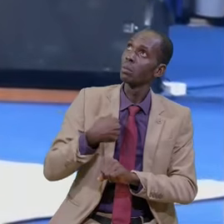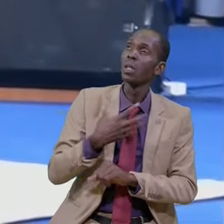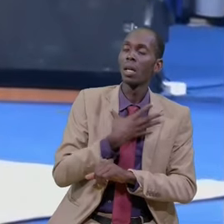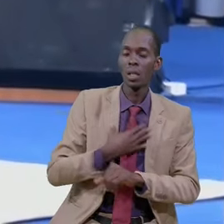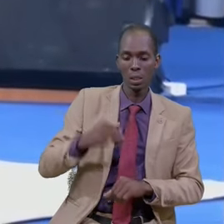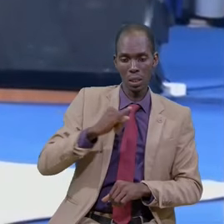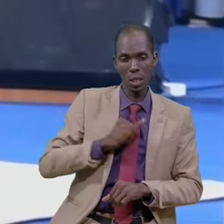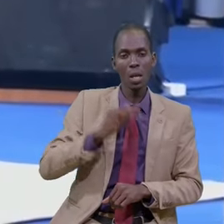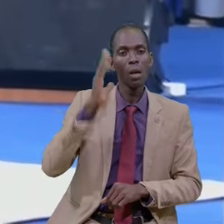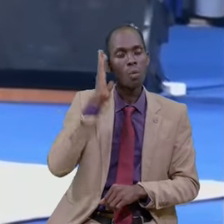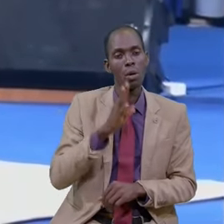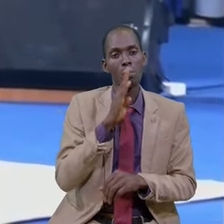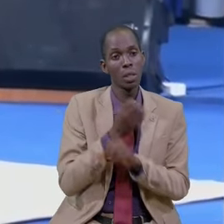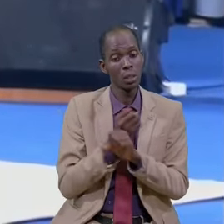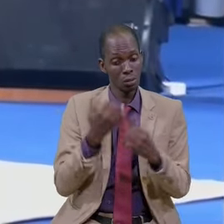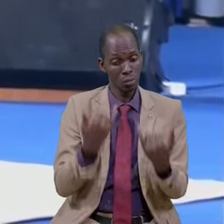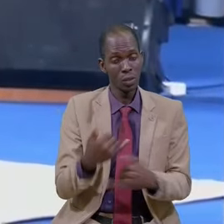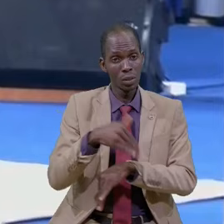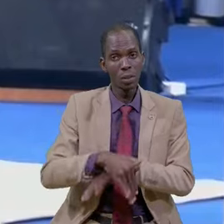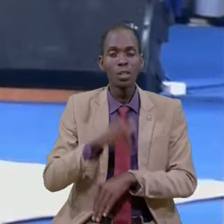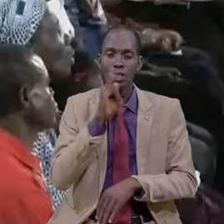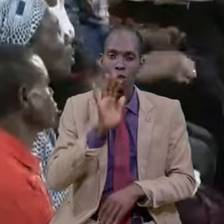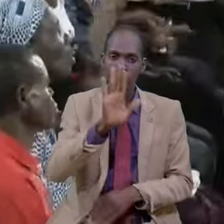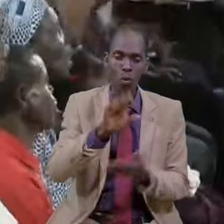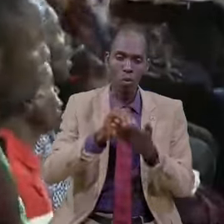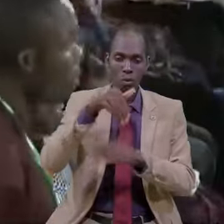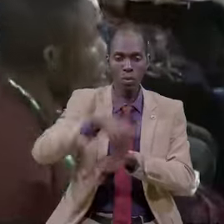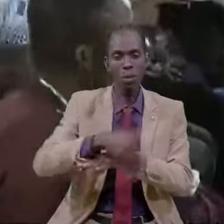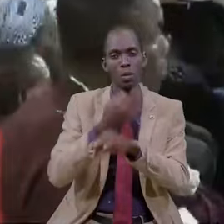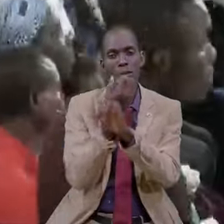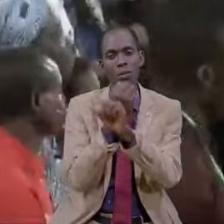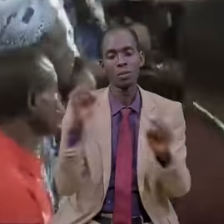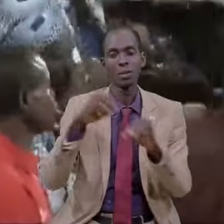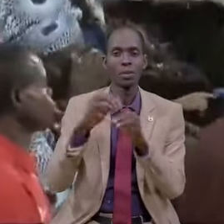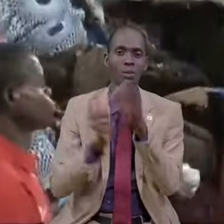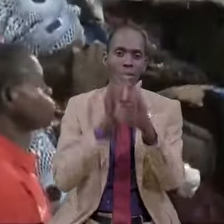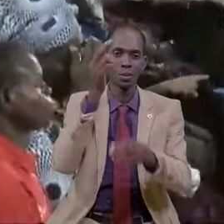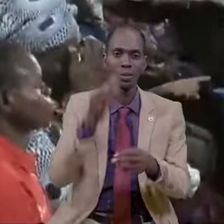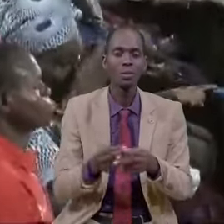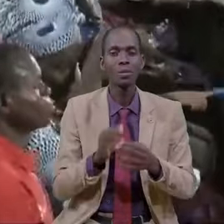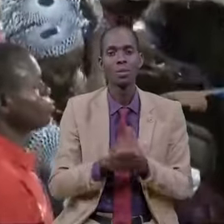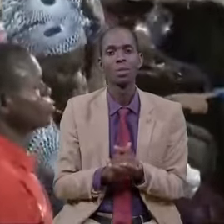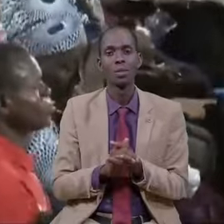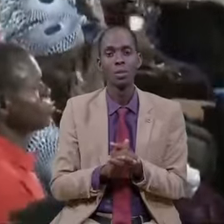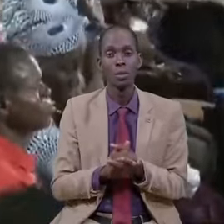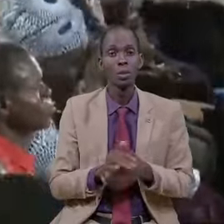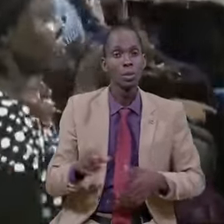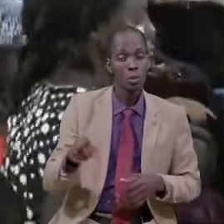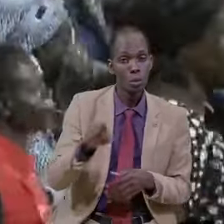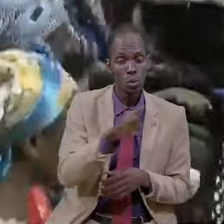Sav tonight is the night of your salvation you know you are powerless but he